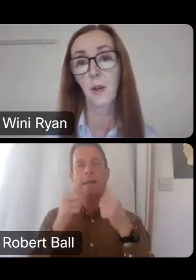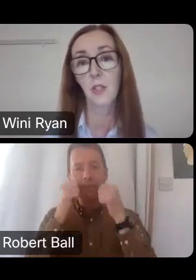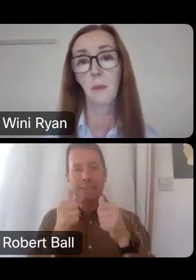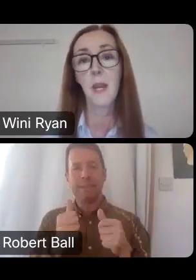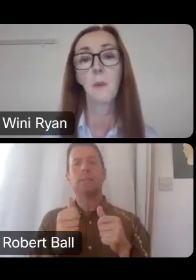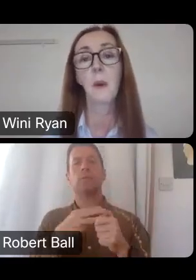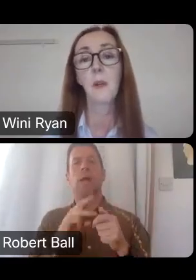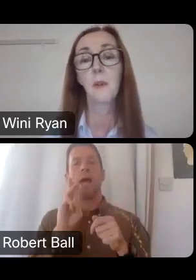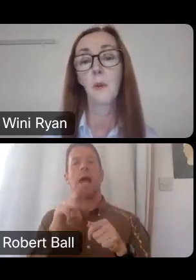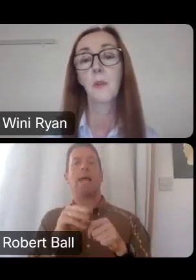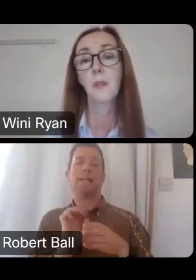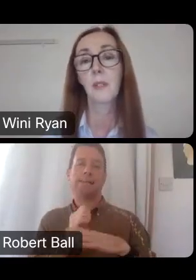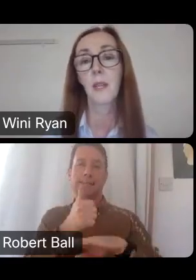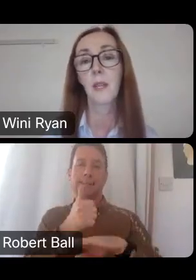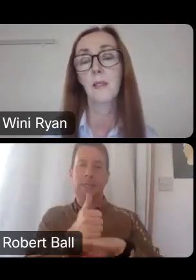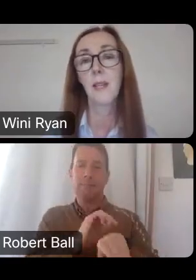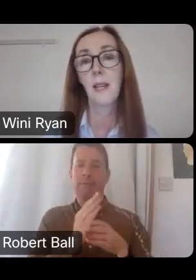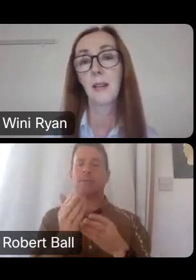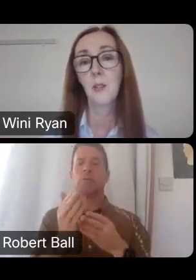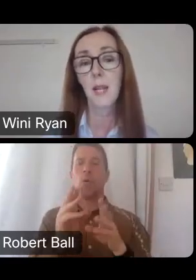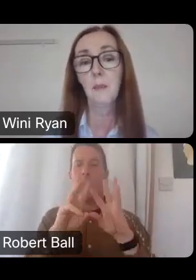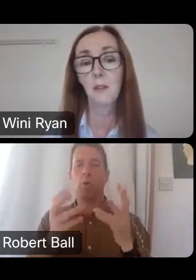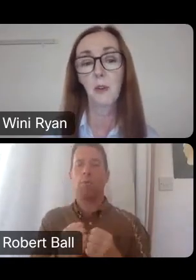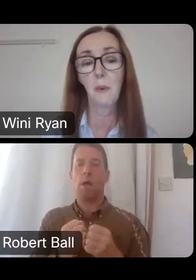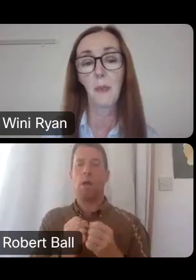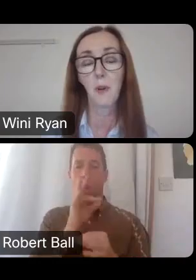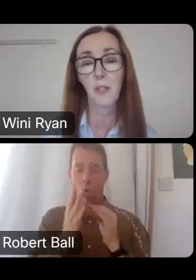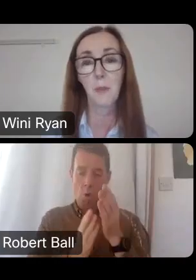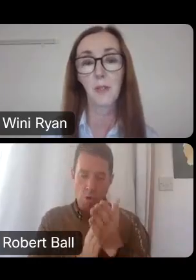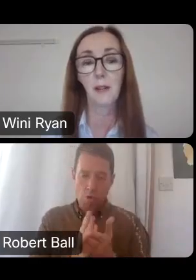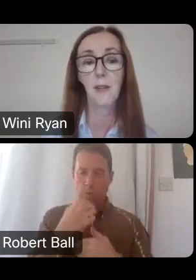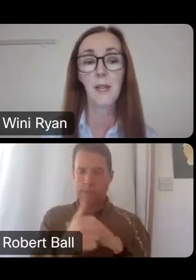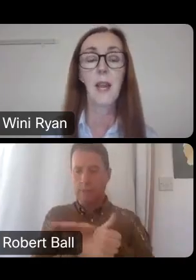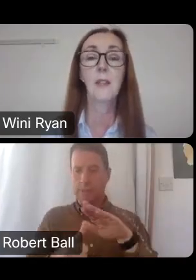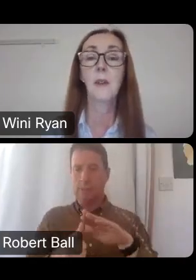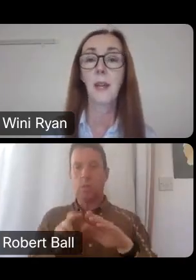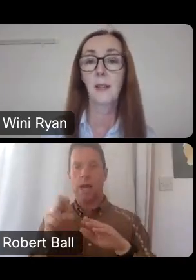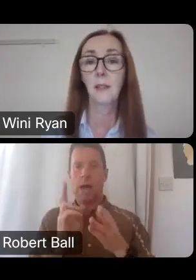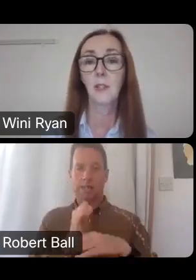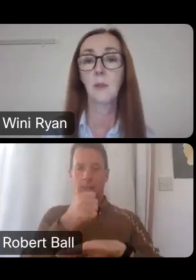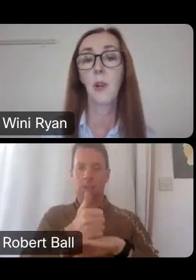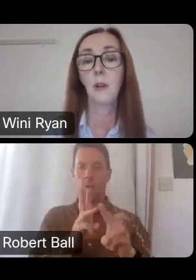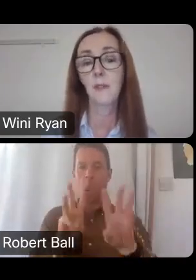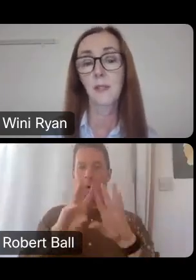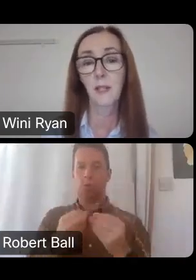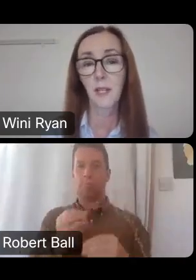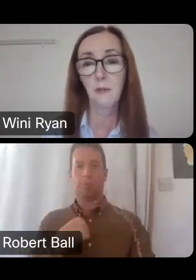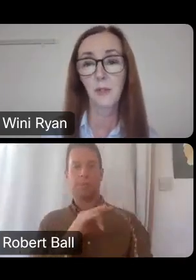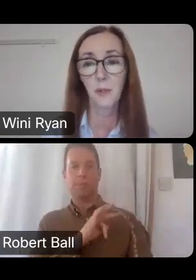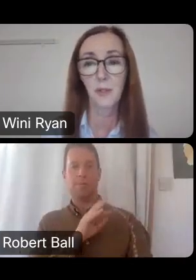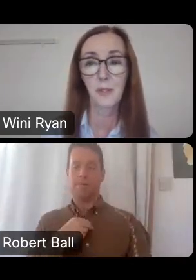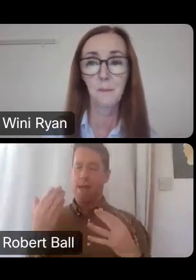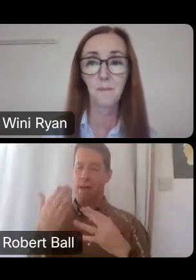skills workshop where we go through the skills to enable you to run the workshop yourself, and you get access to all of our